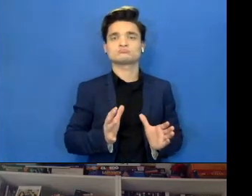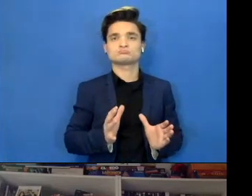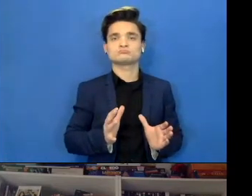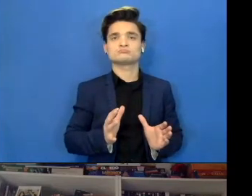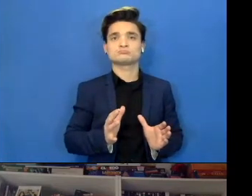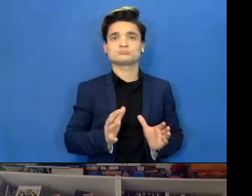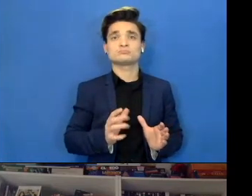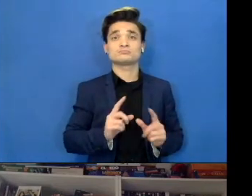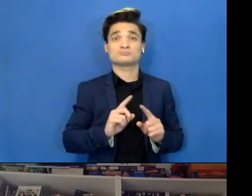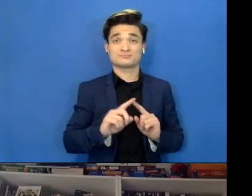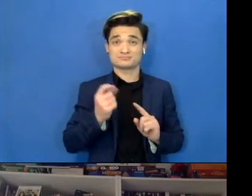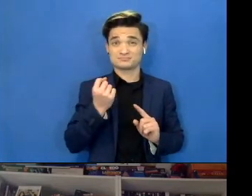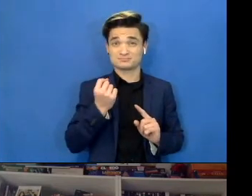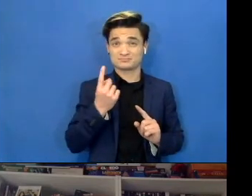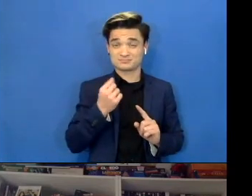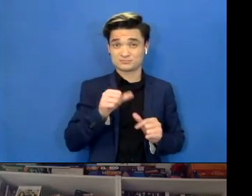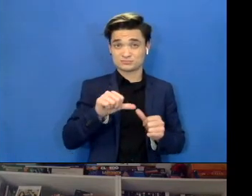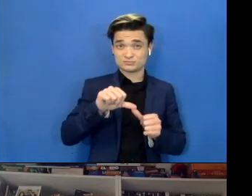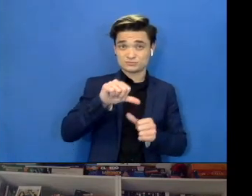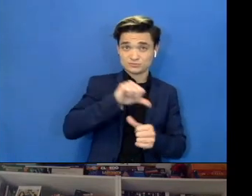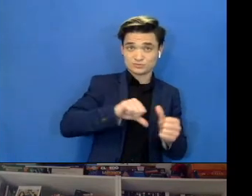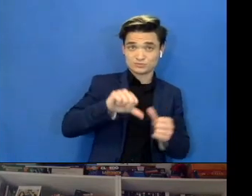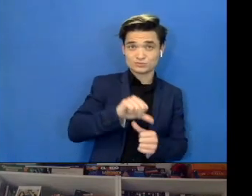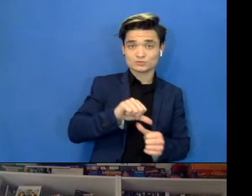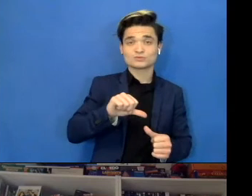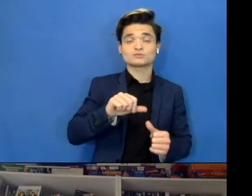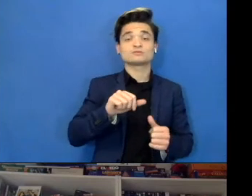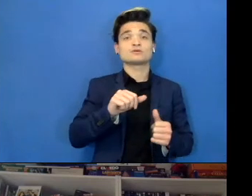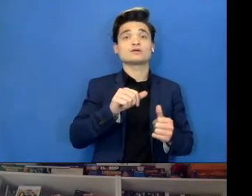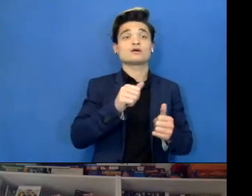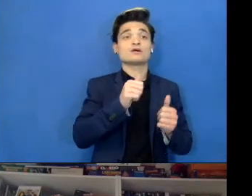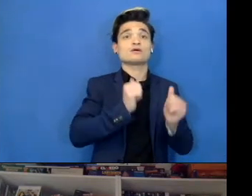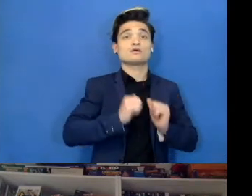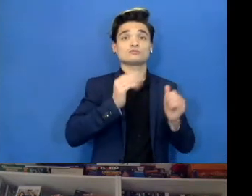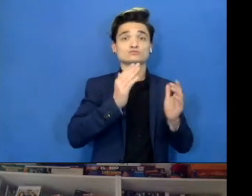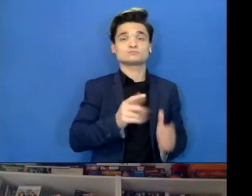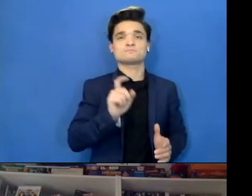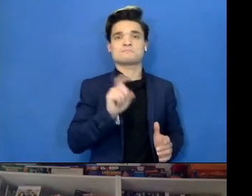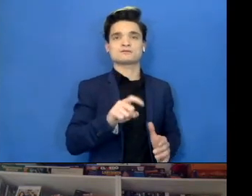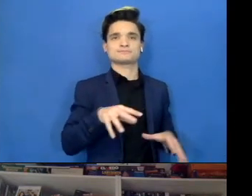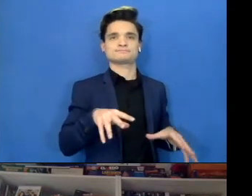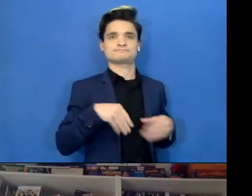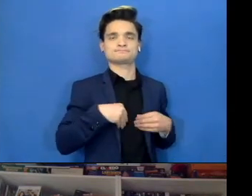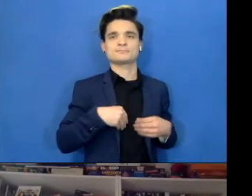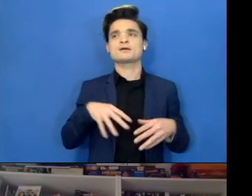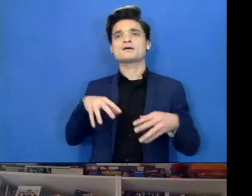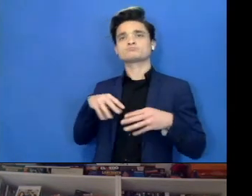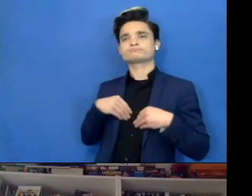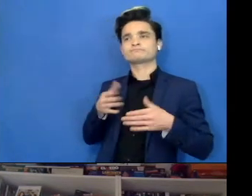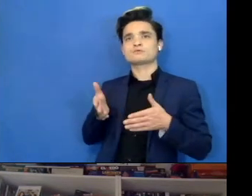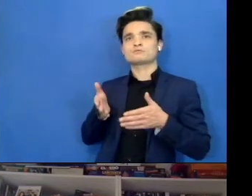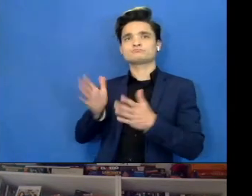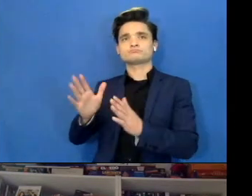actor has to give their own consent for that kiss to happen, right? So permission is